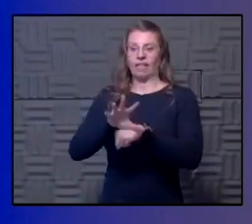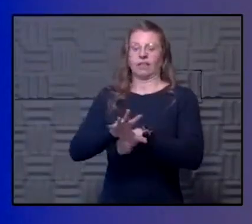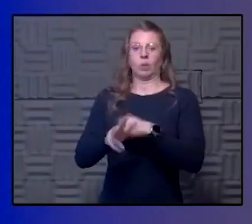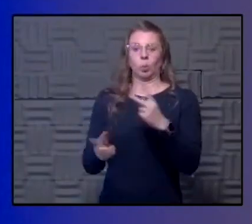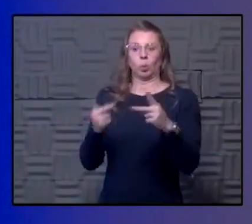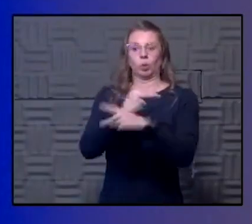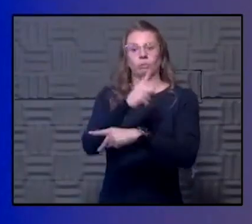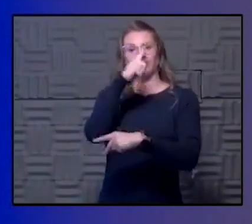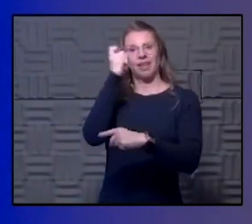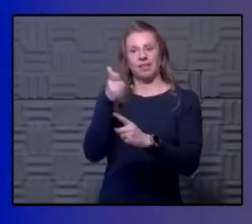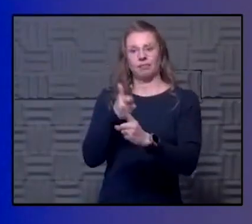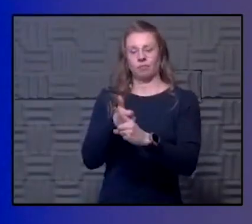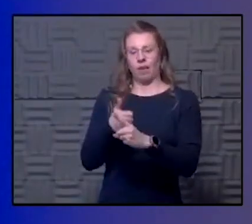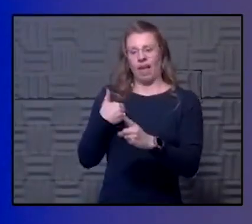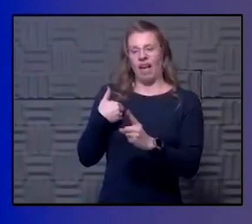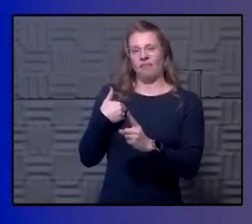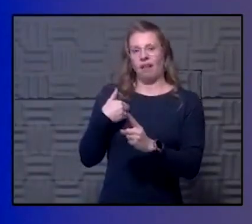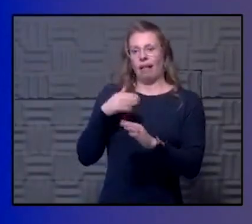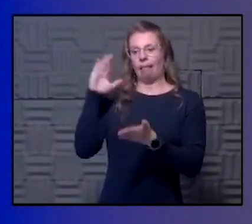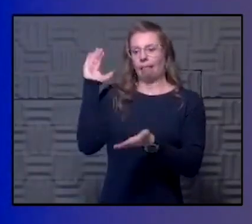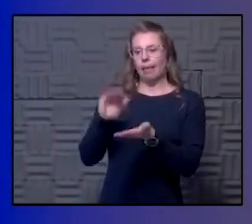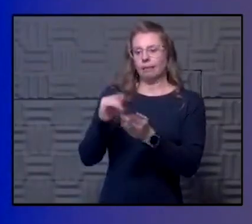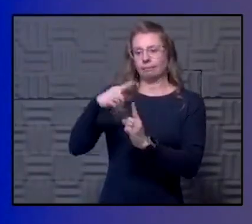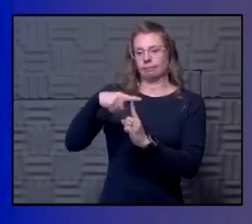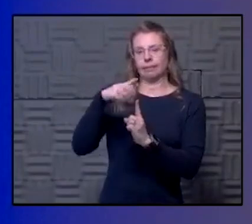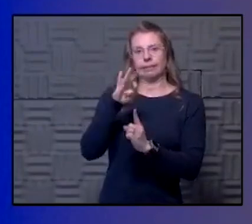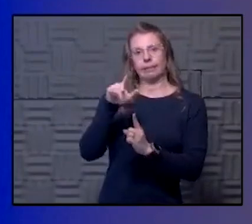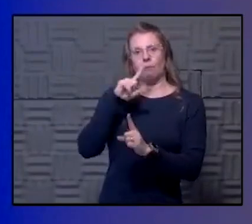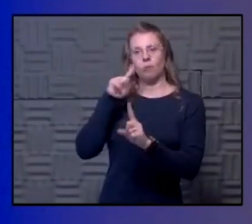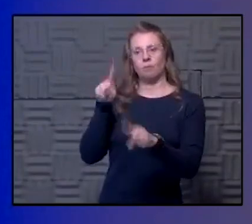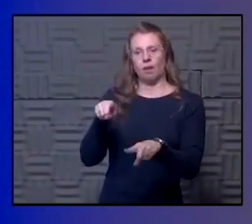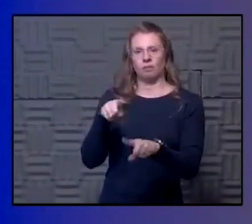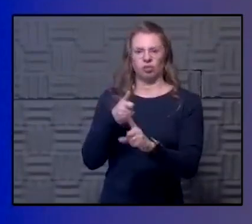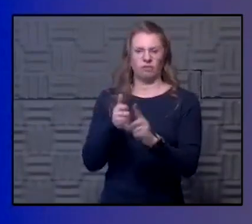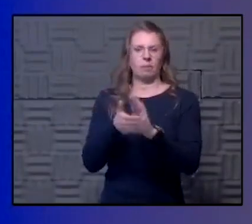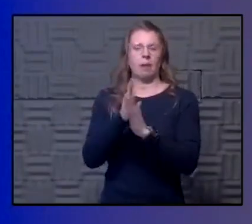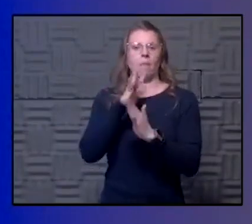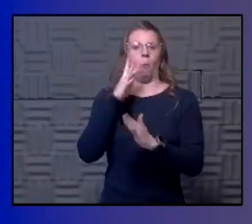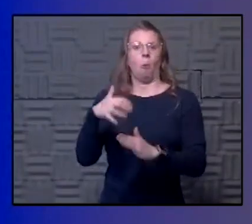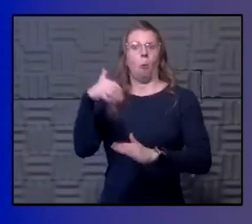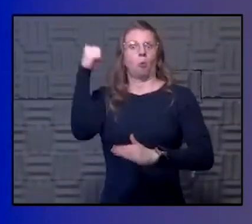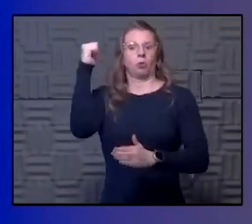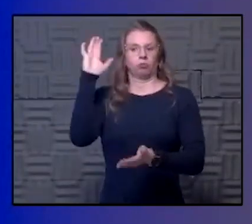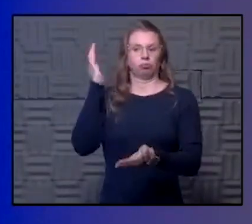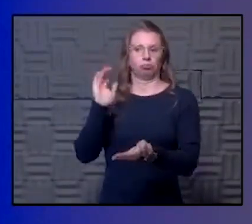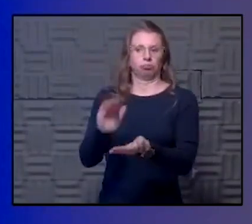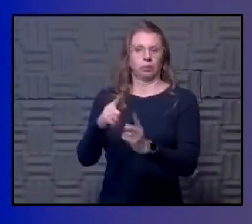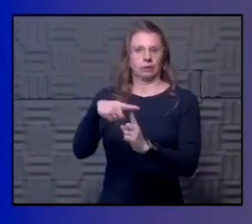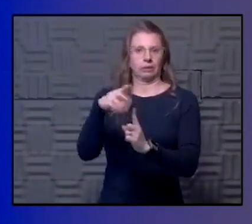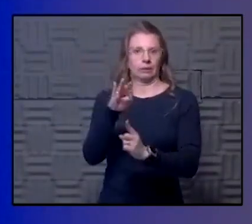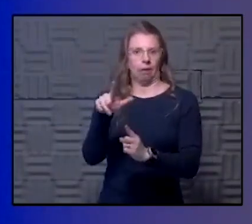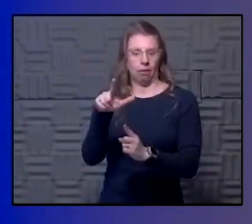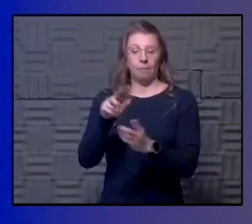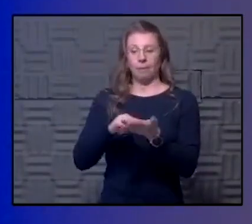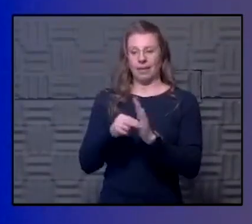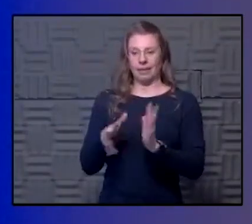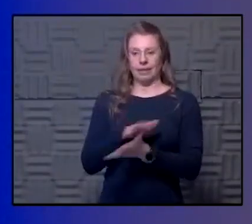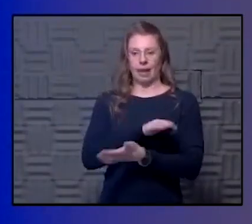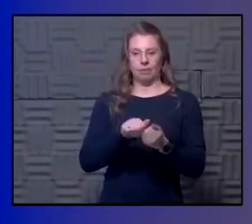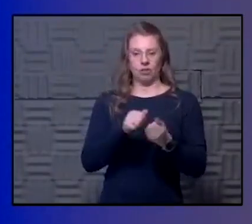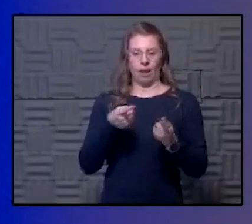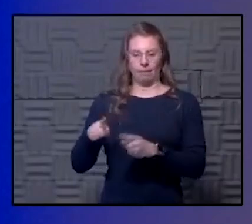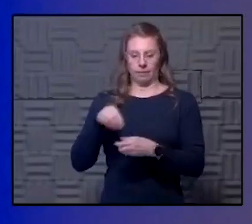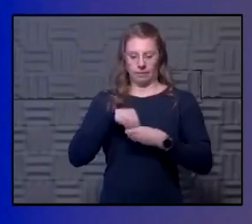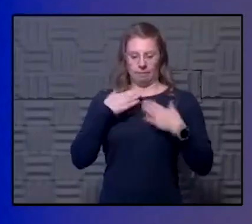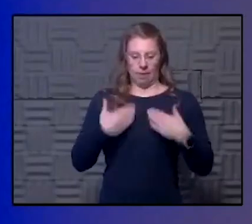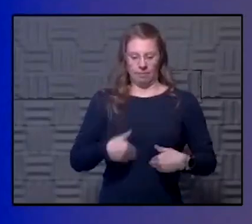they do have less of a T cell response as you get older. So when that happens, you can have a lot of damage caused because you